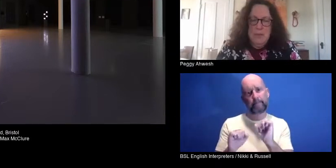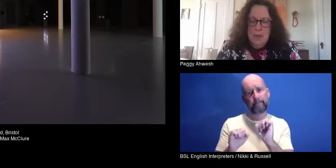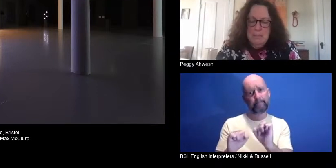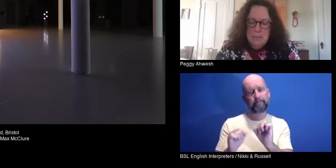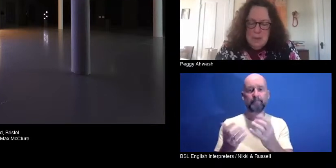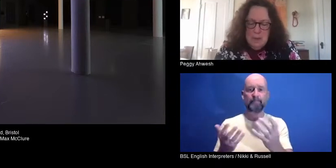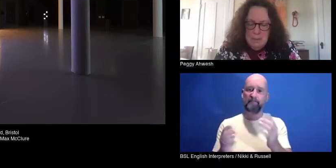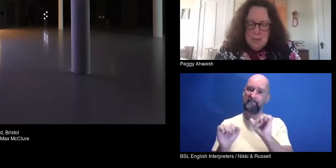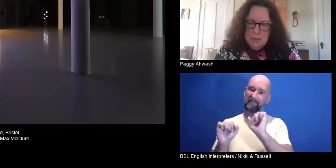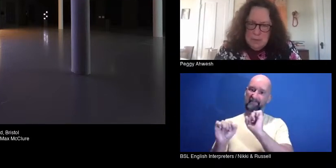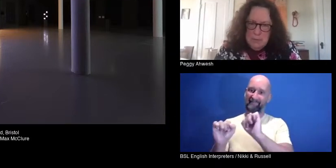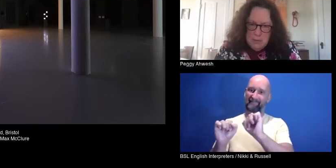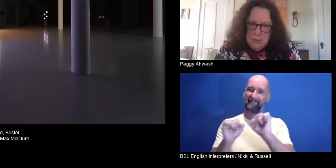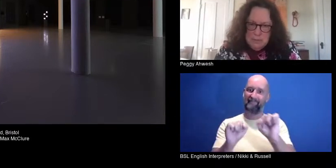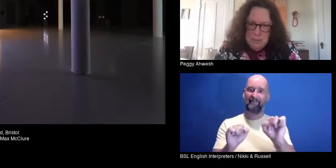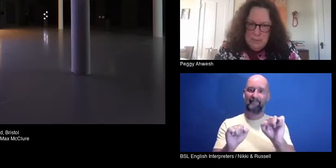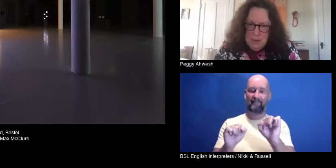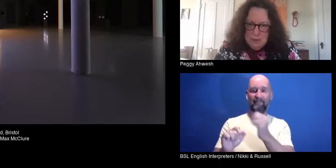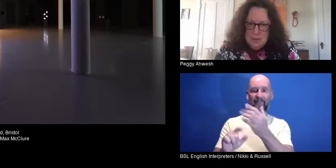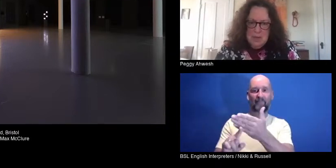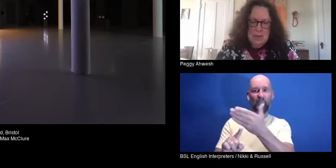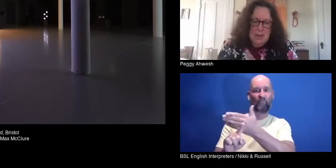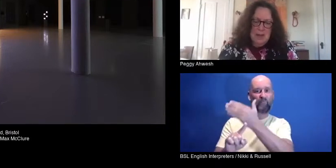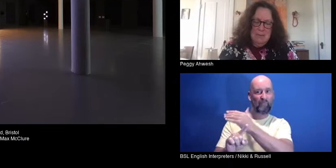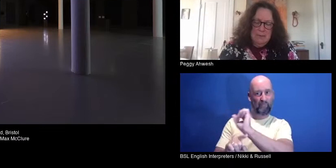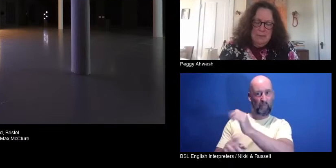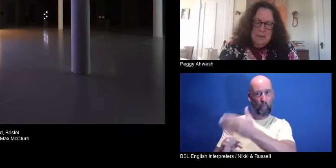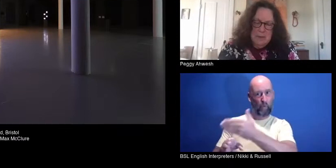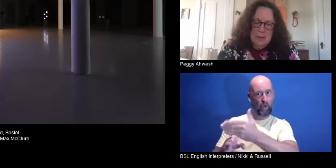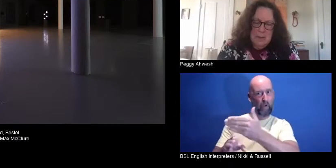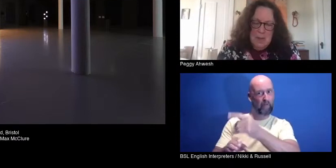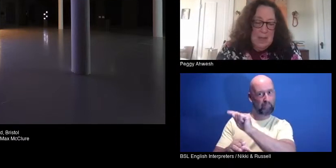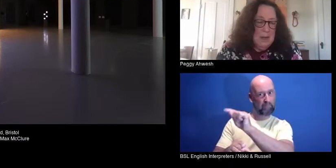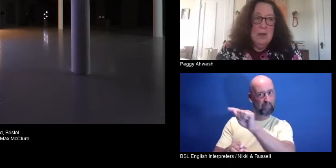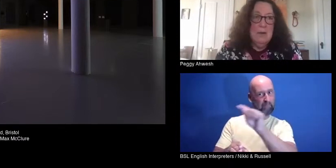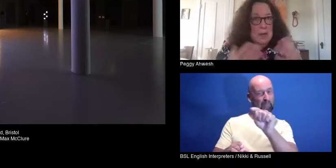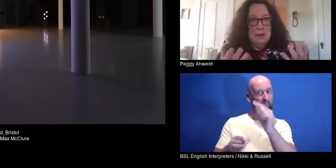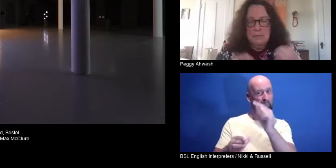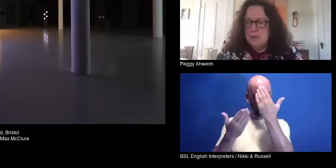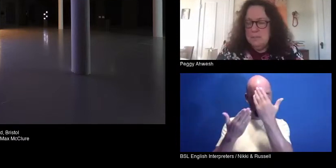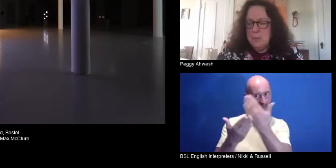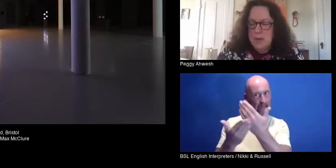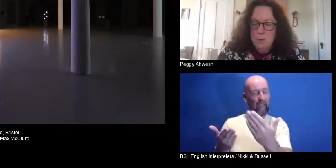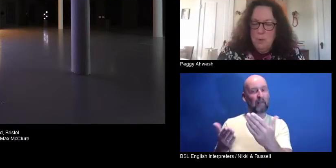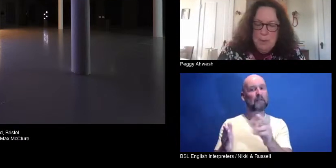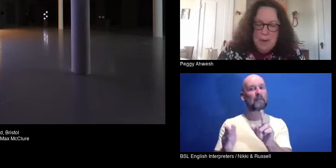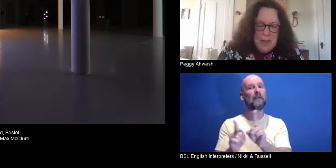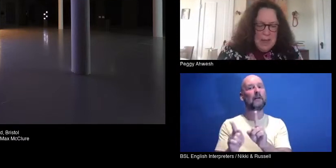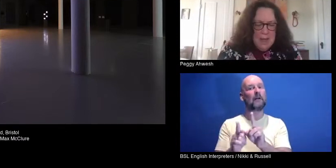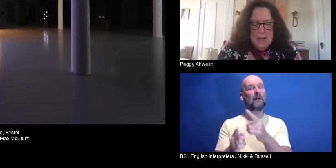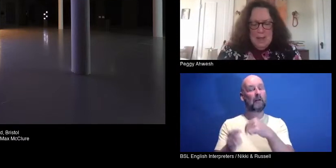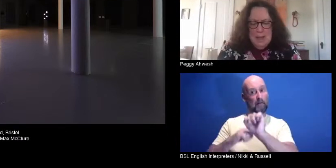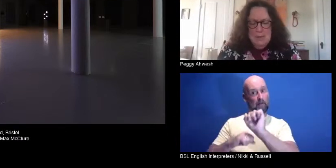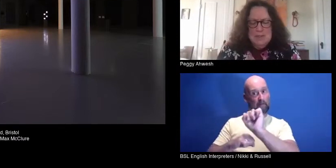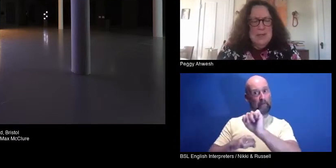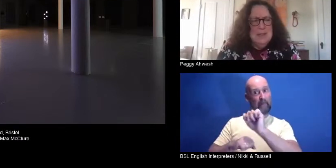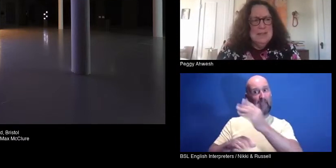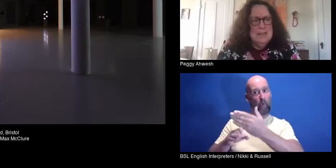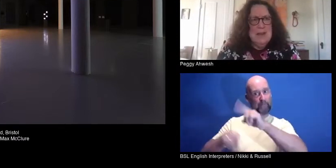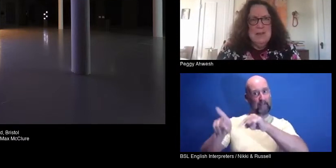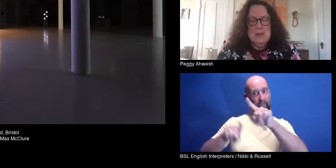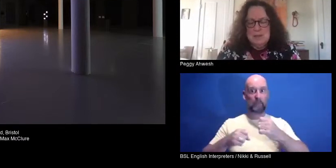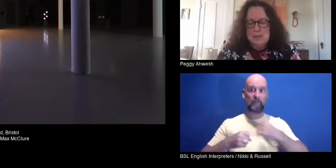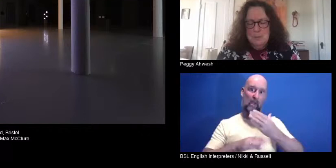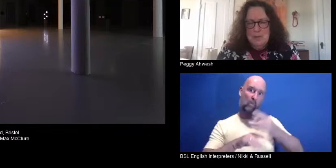you know, all the mothers and fathers of the field I have, and, you know, and a diverse body of work. But it was in